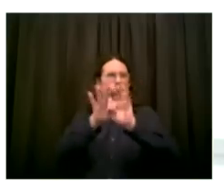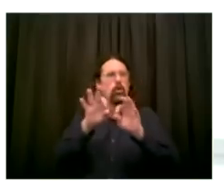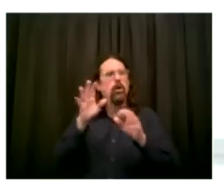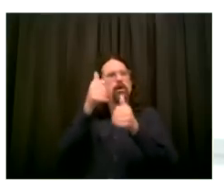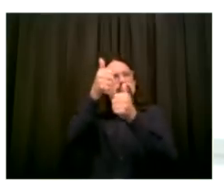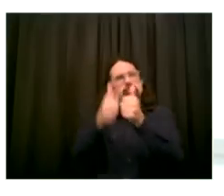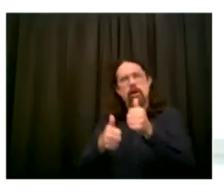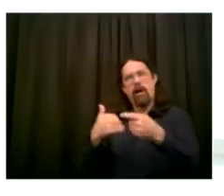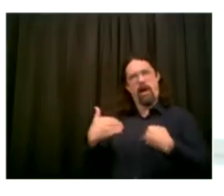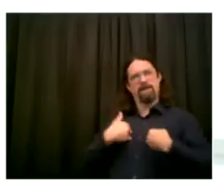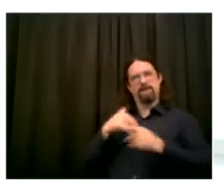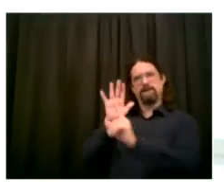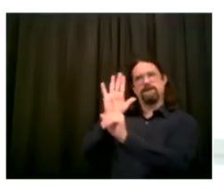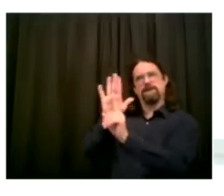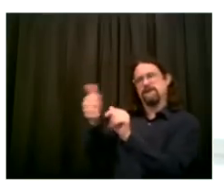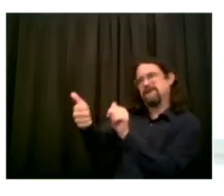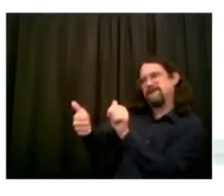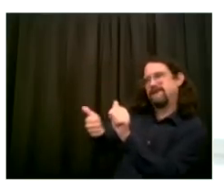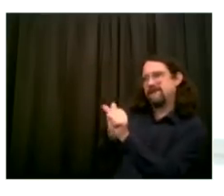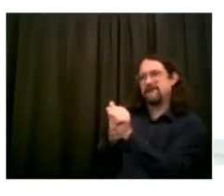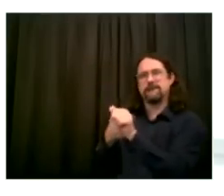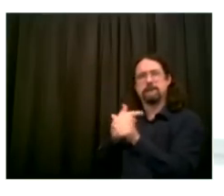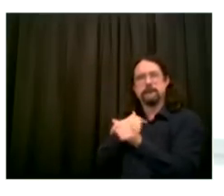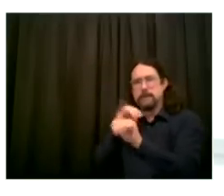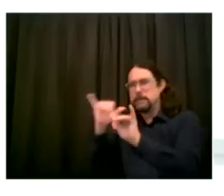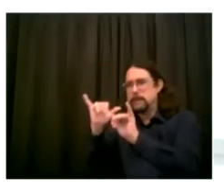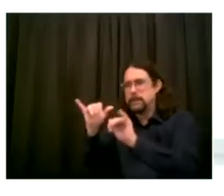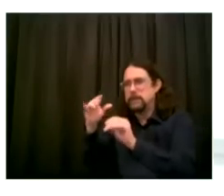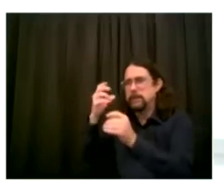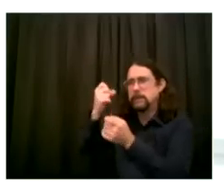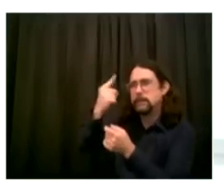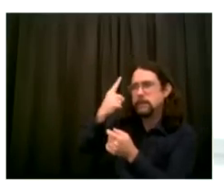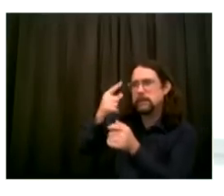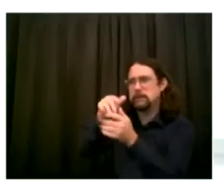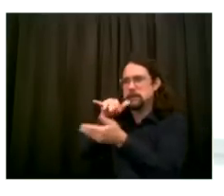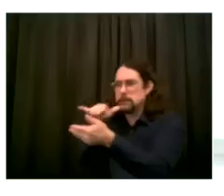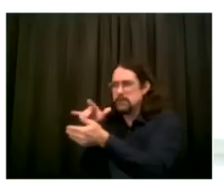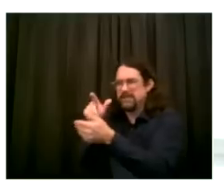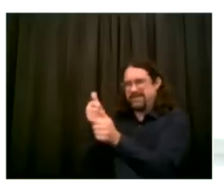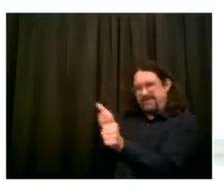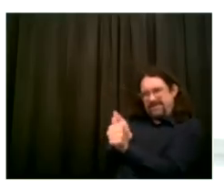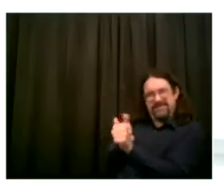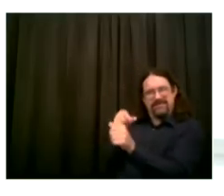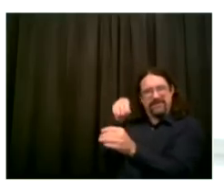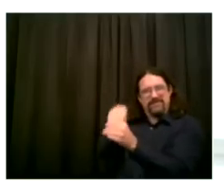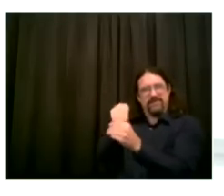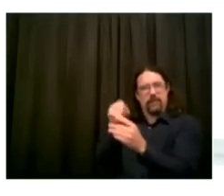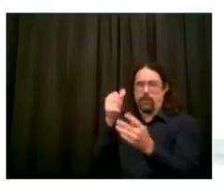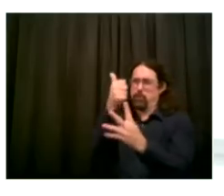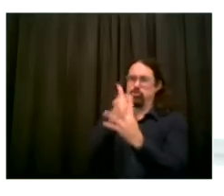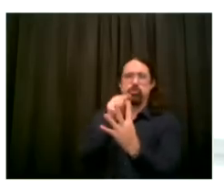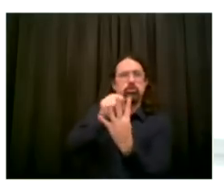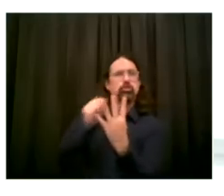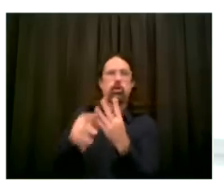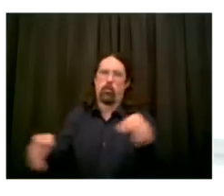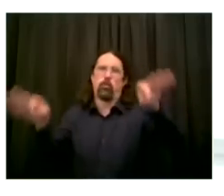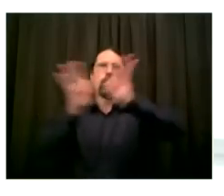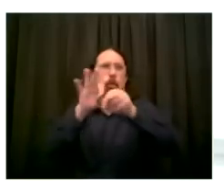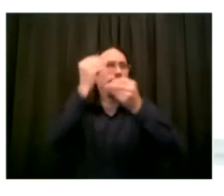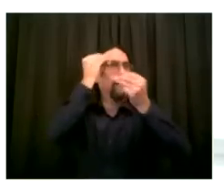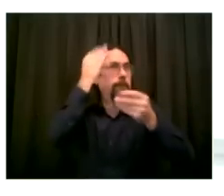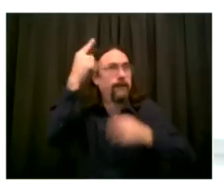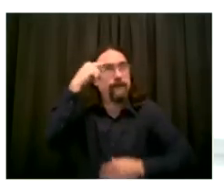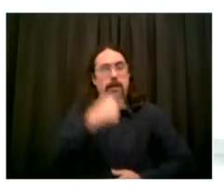positivity, but also with our understanding of what's happening geographically. And so that's what has, painting that whole picture through the